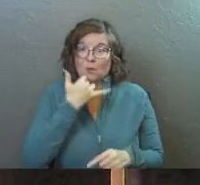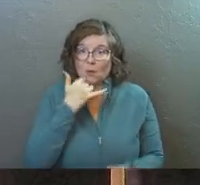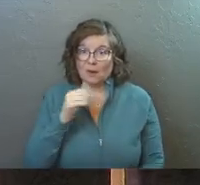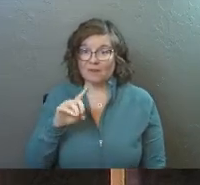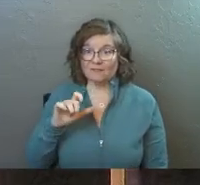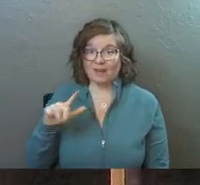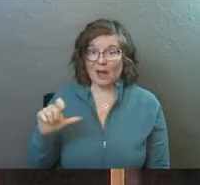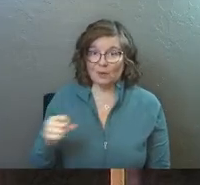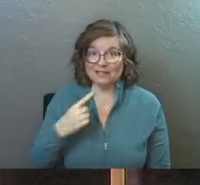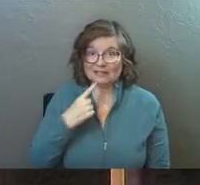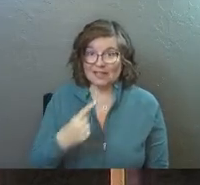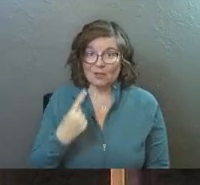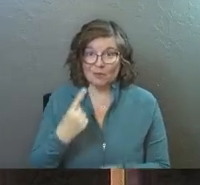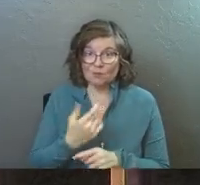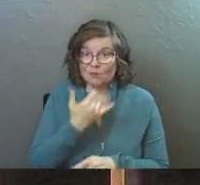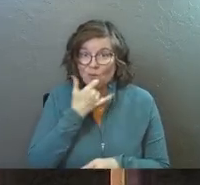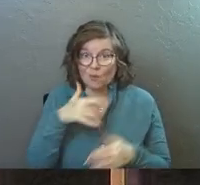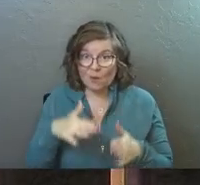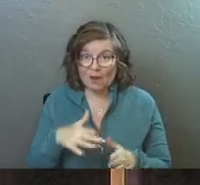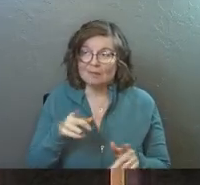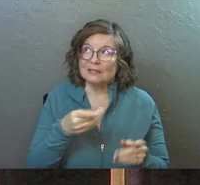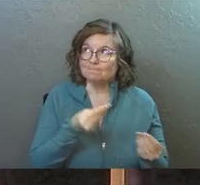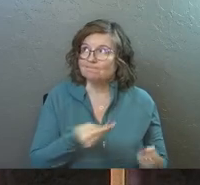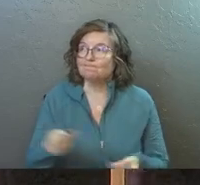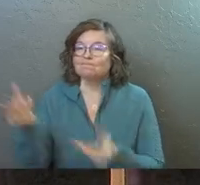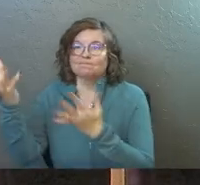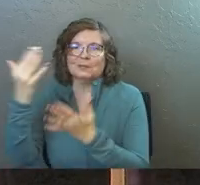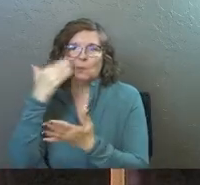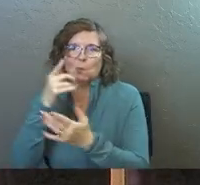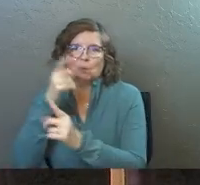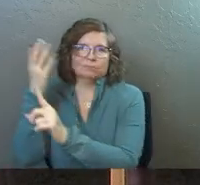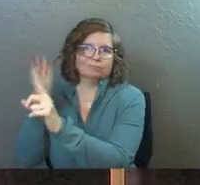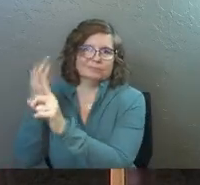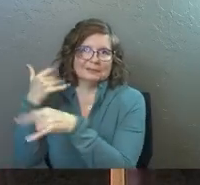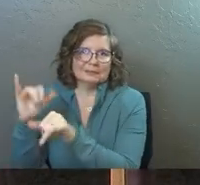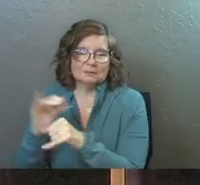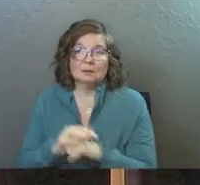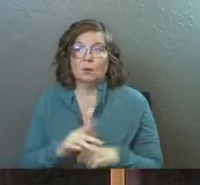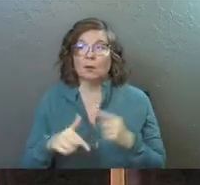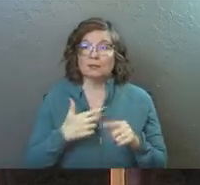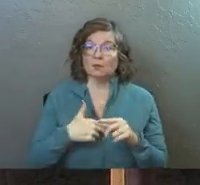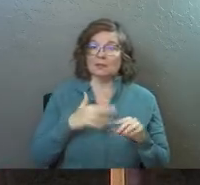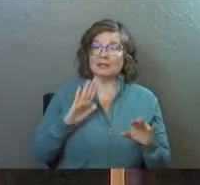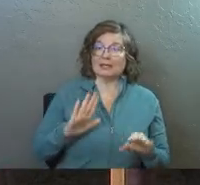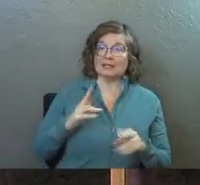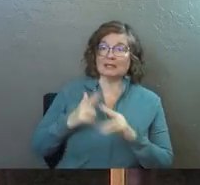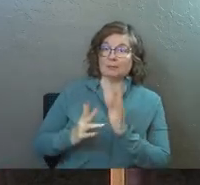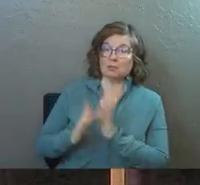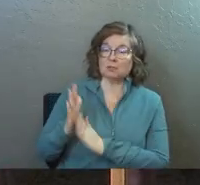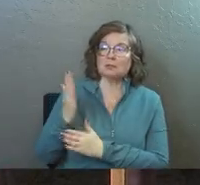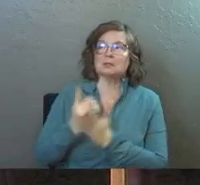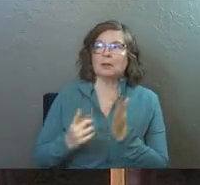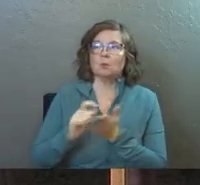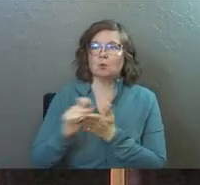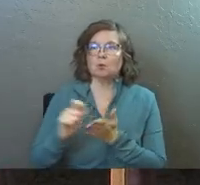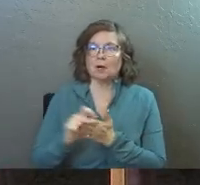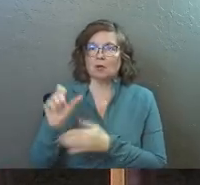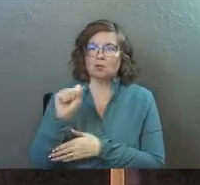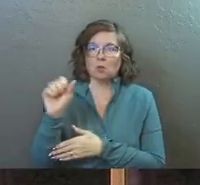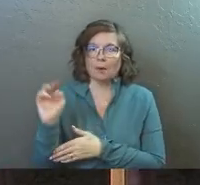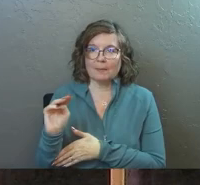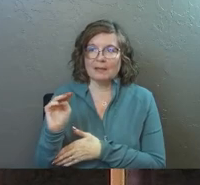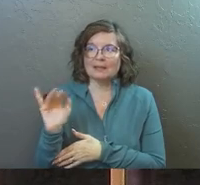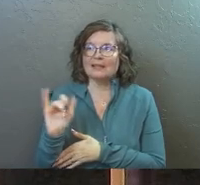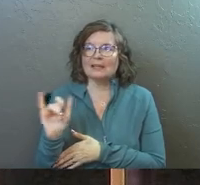vowels, he can get it to the right destination. Amen? Even when we were doing this his name is Jesus thing, somebody wrote on social